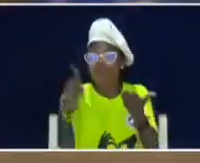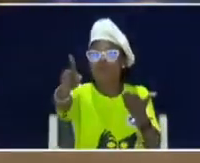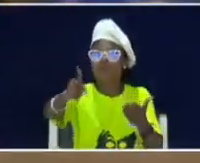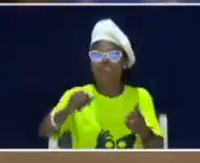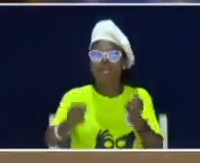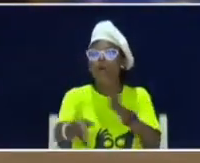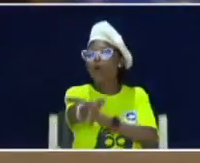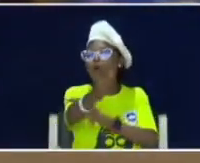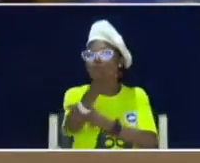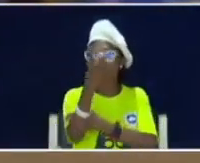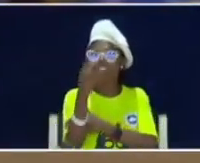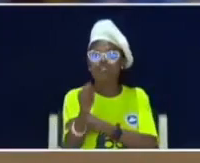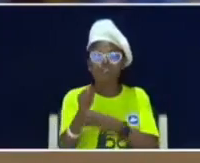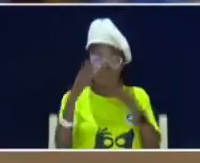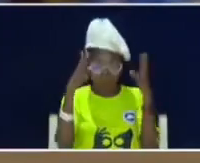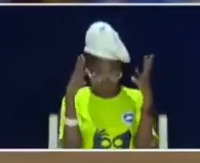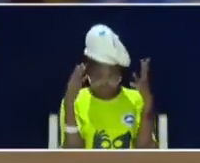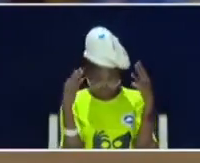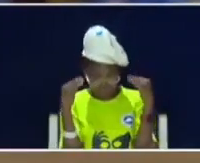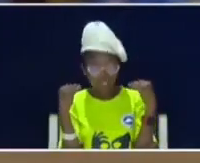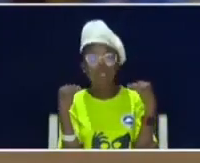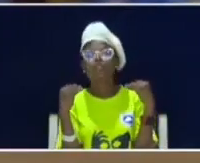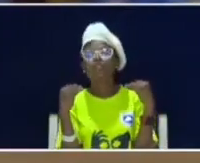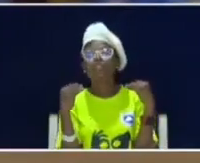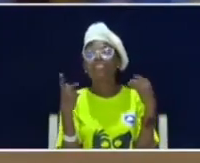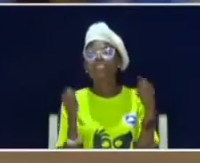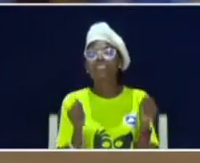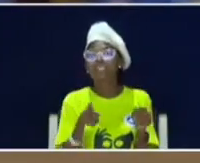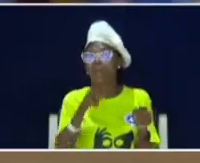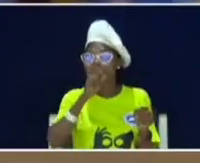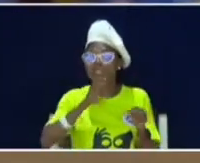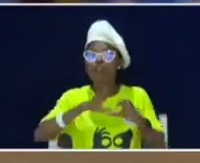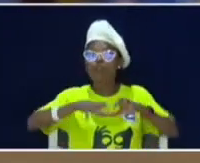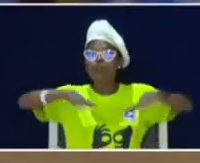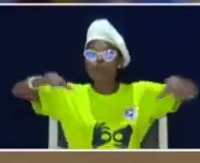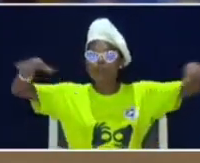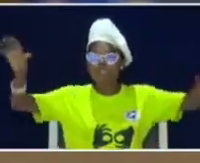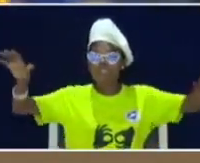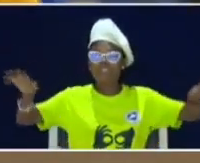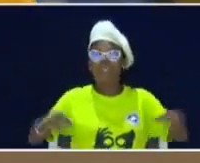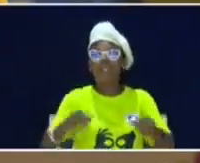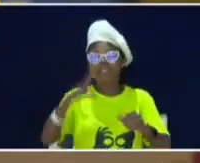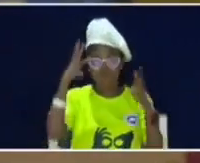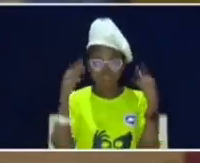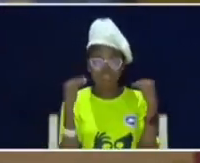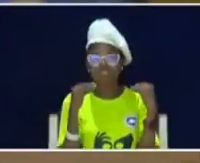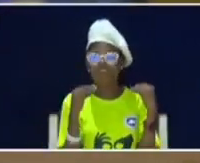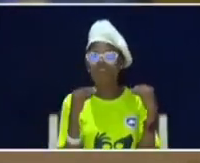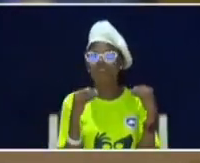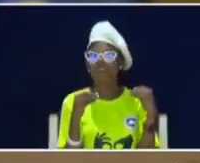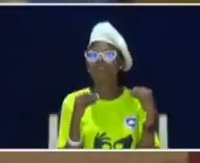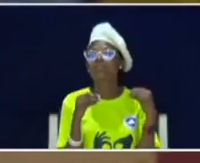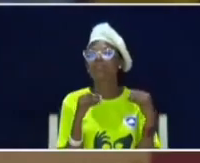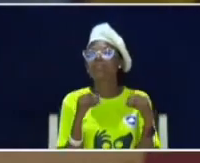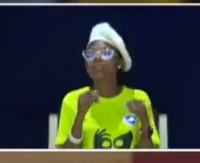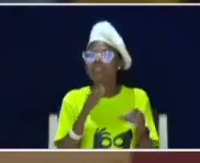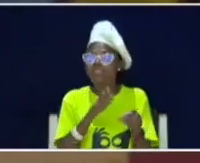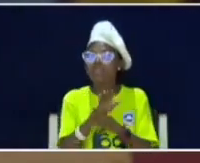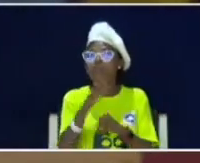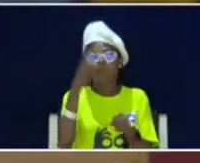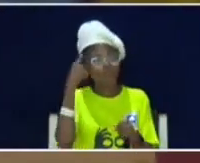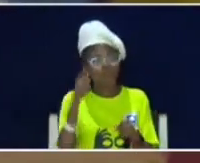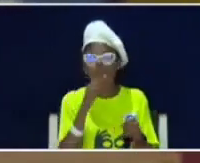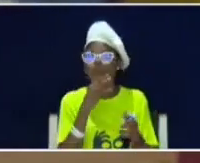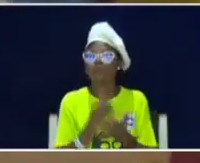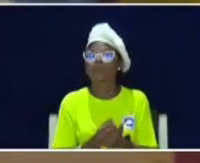the mountaintop experience, the eagle's wing experience is enough for you. Be consecrated. Number